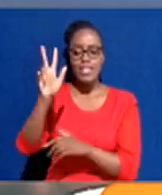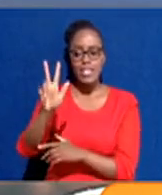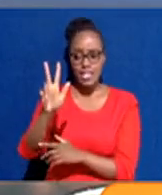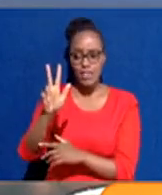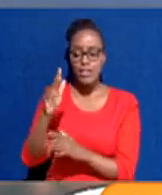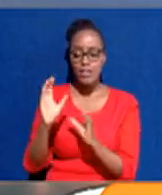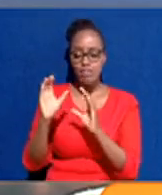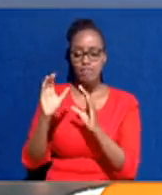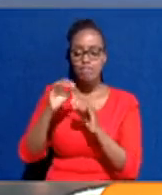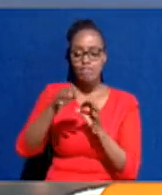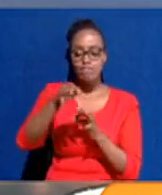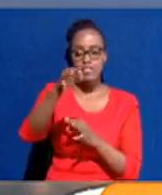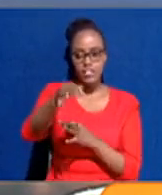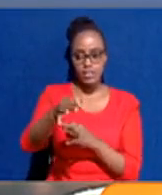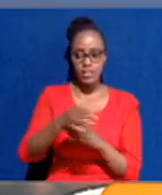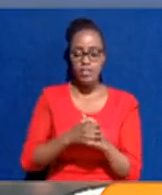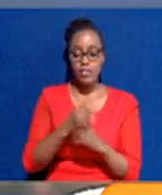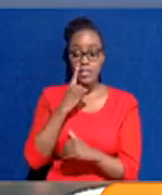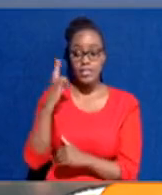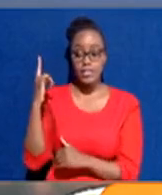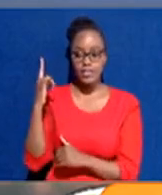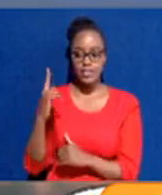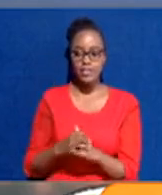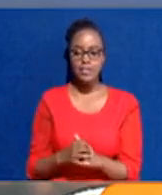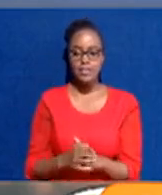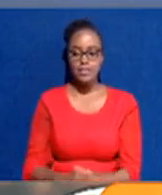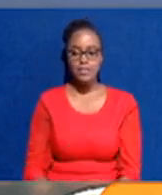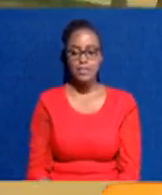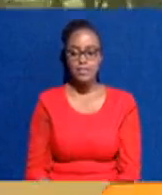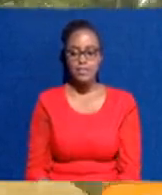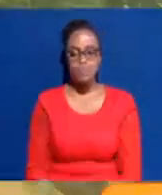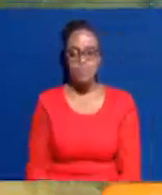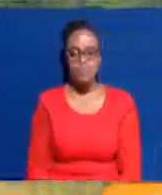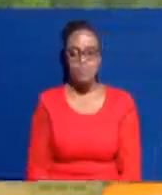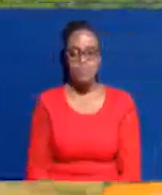1,173 hectares of land. Take a listen to Waihiga's story.